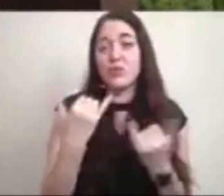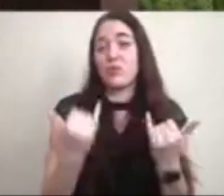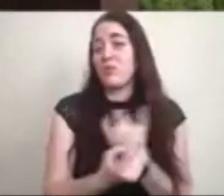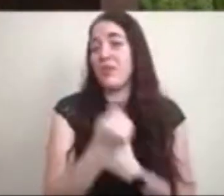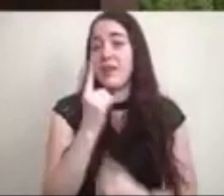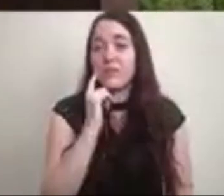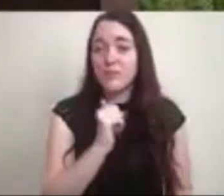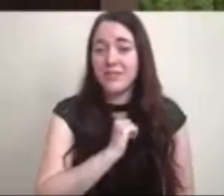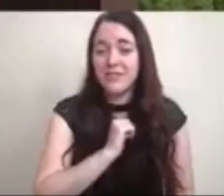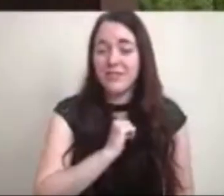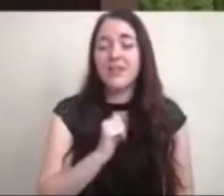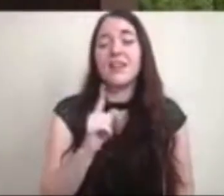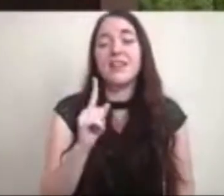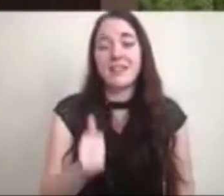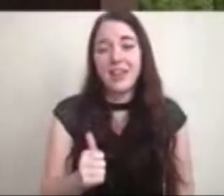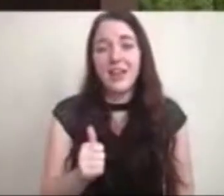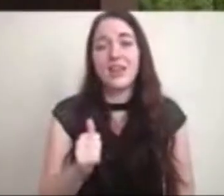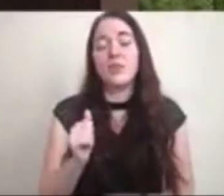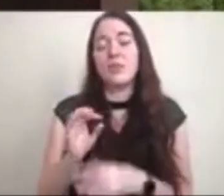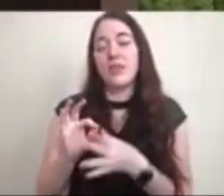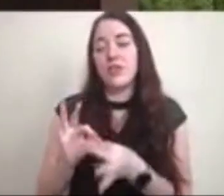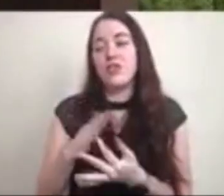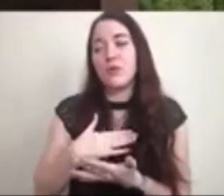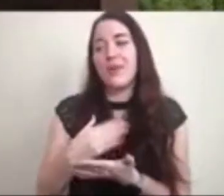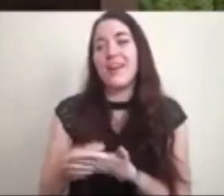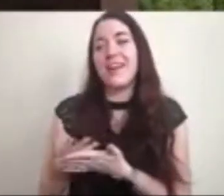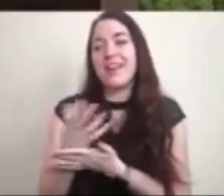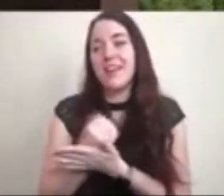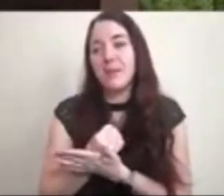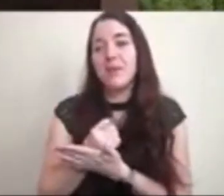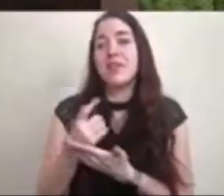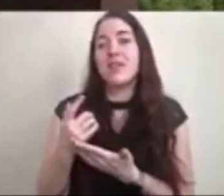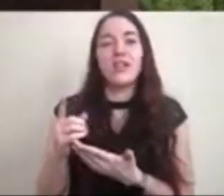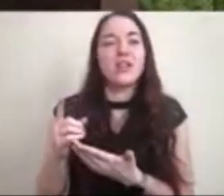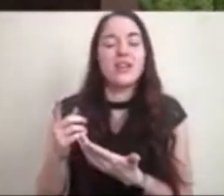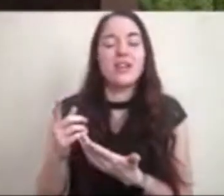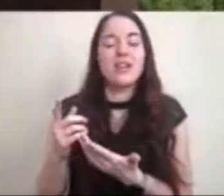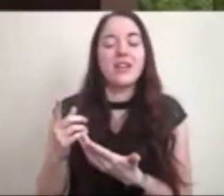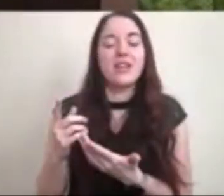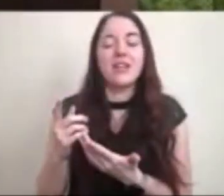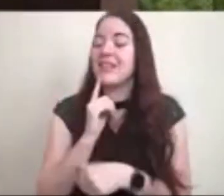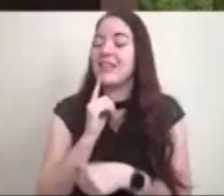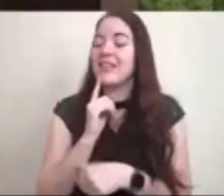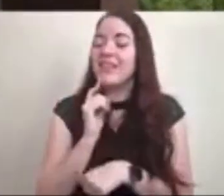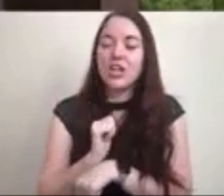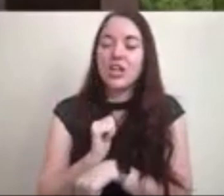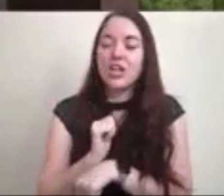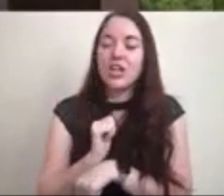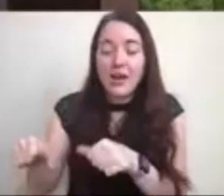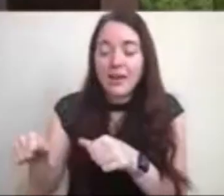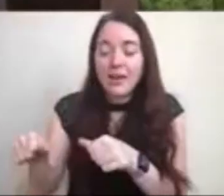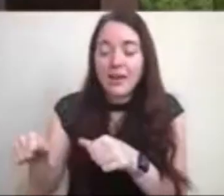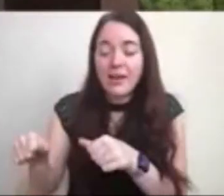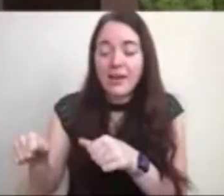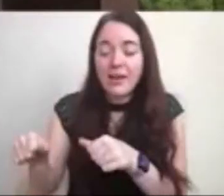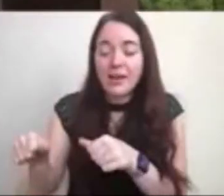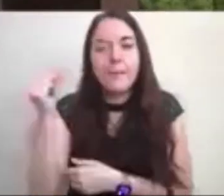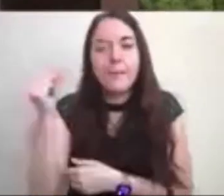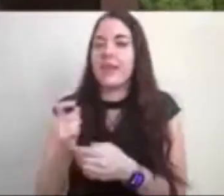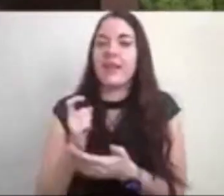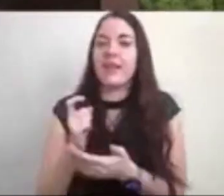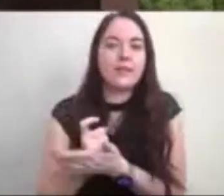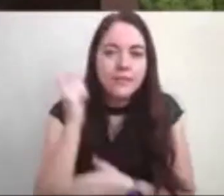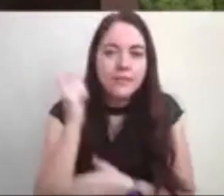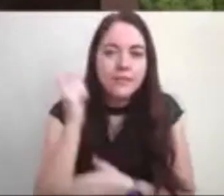I tithe on my incomes with the first checkbook entry after the deposit. This helps my spirit to be well with